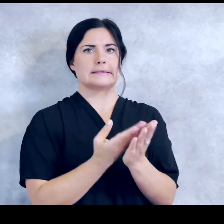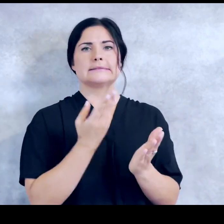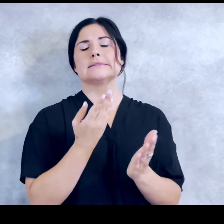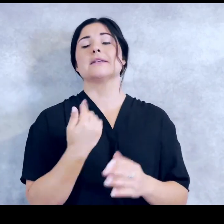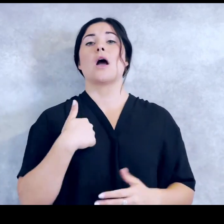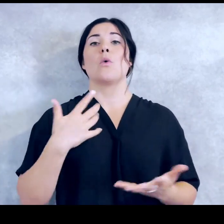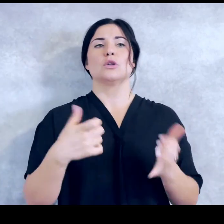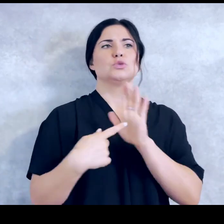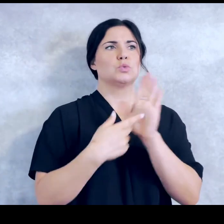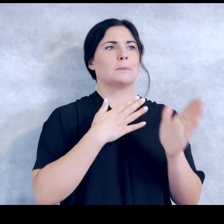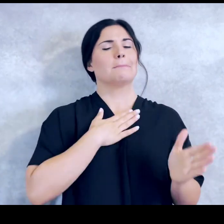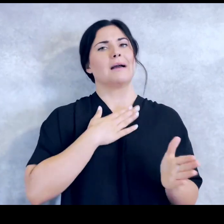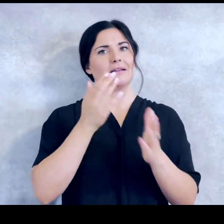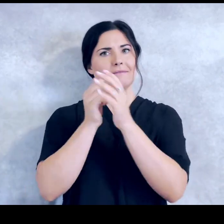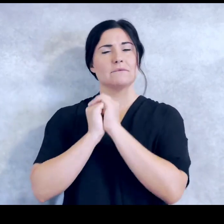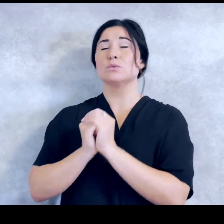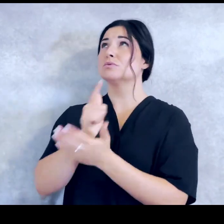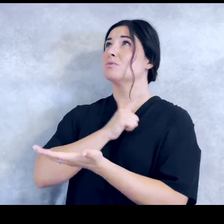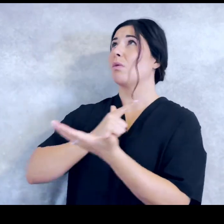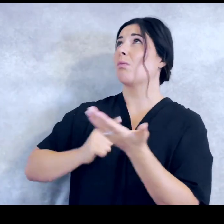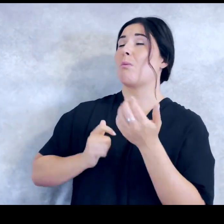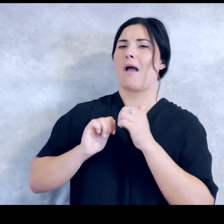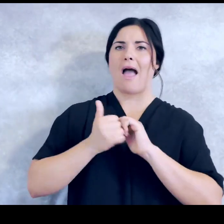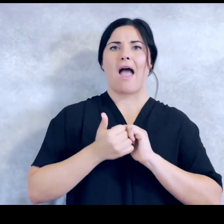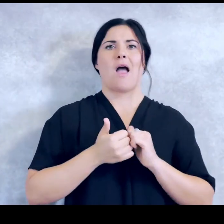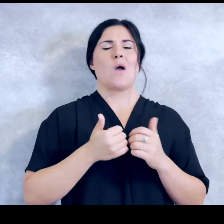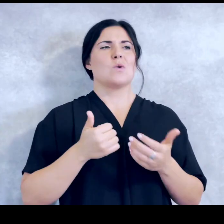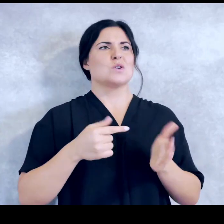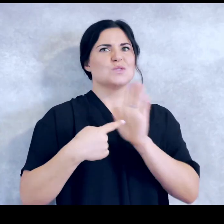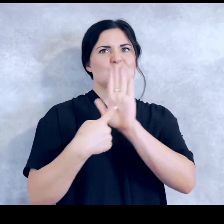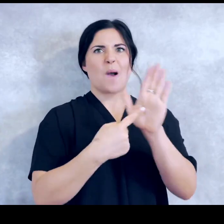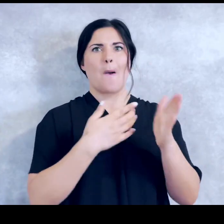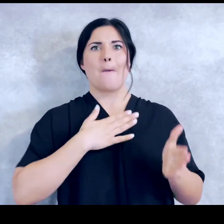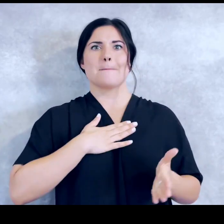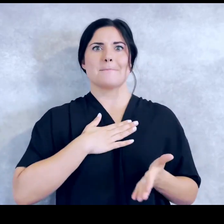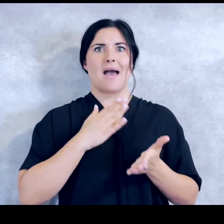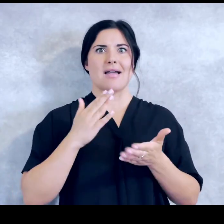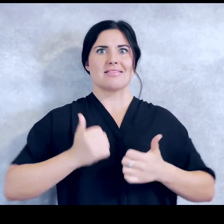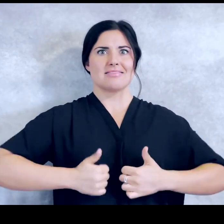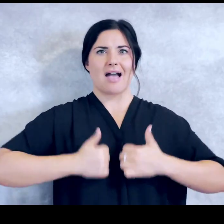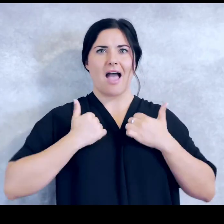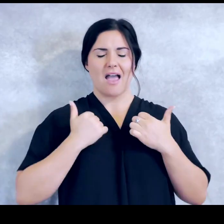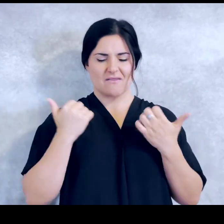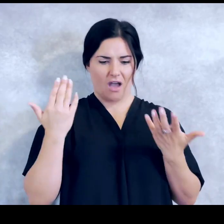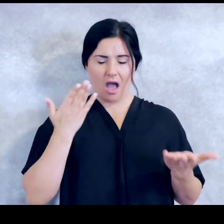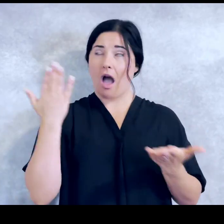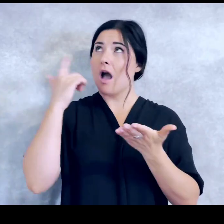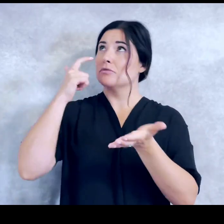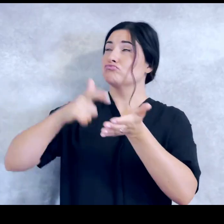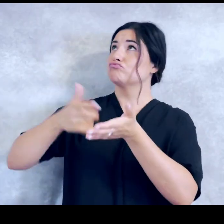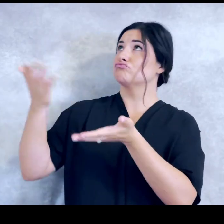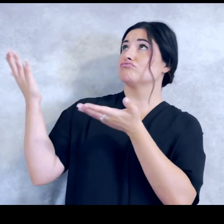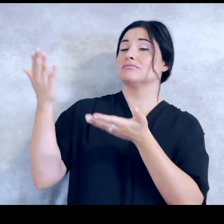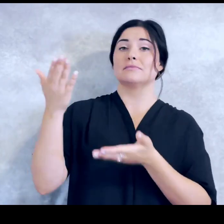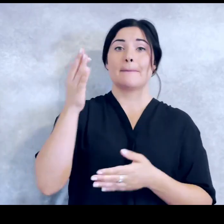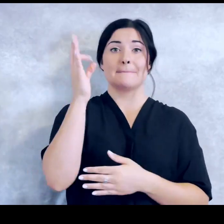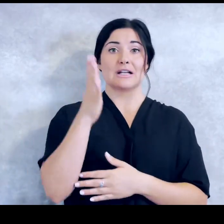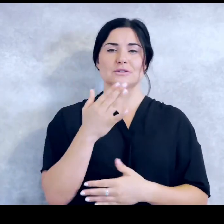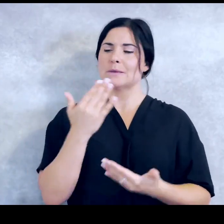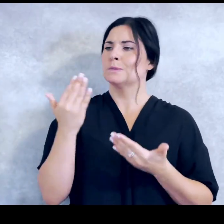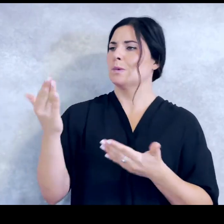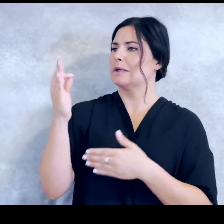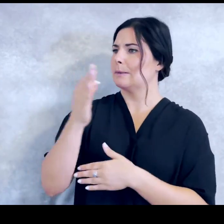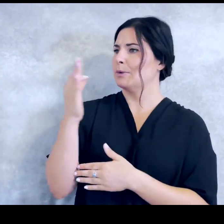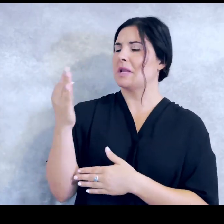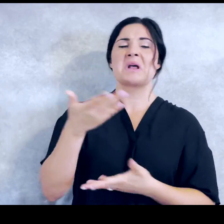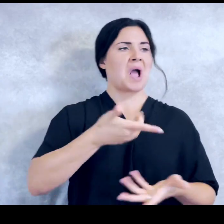part of big things. How can I show my devotion to the Lord? How can I put an exclamation point on this moment on the moon? And they said, why don't you do